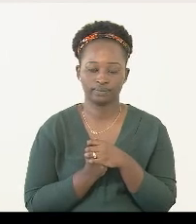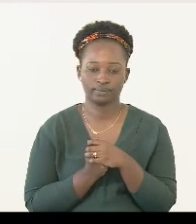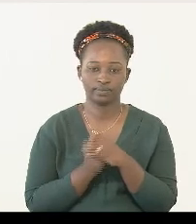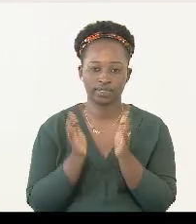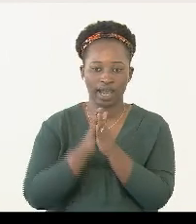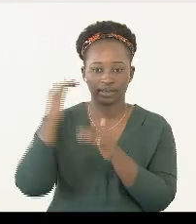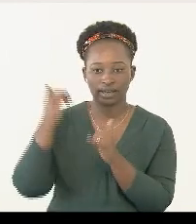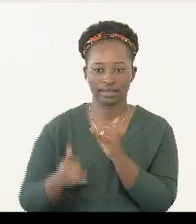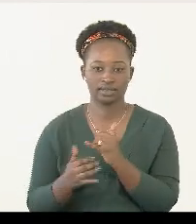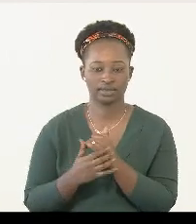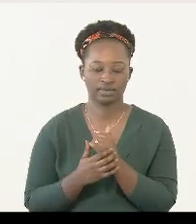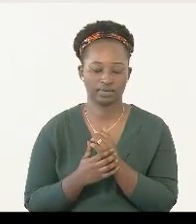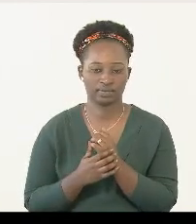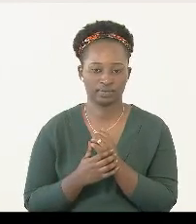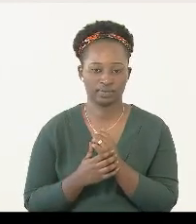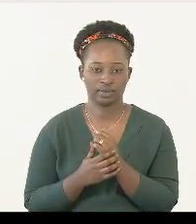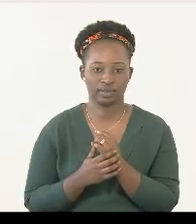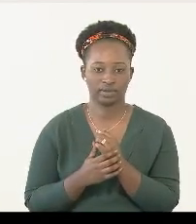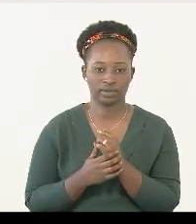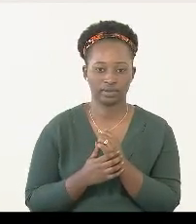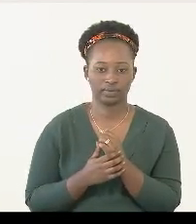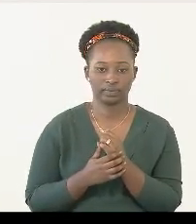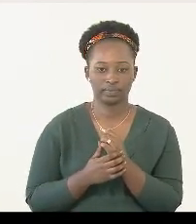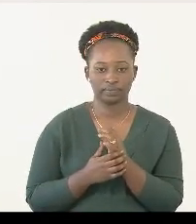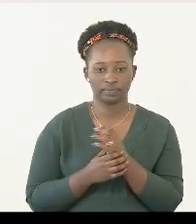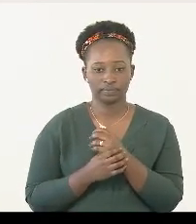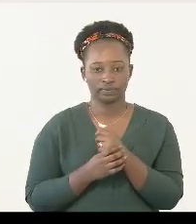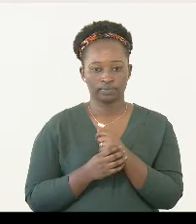And last, like I promised you,